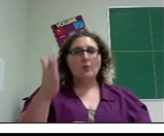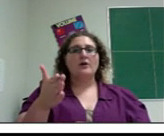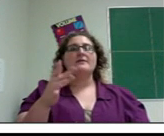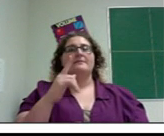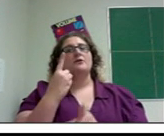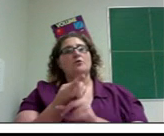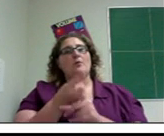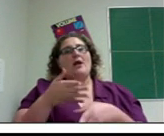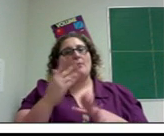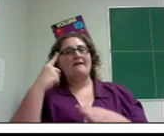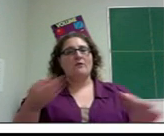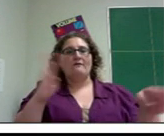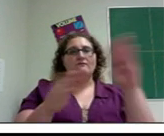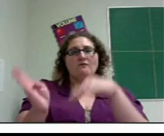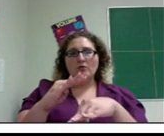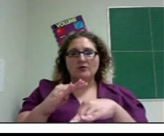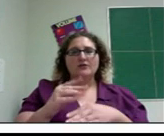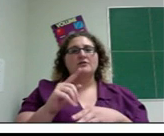what you're looking for.